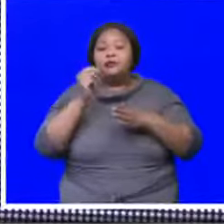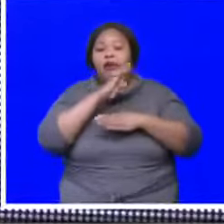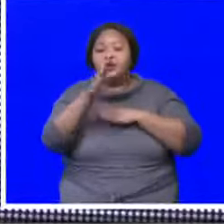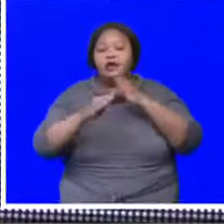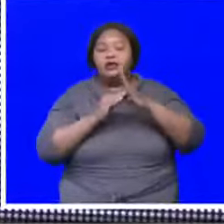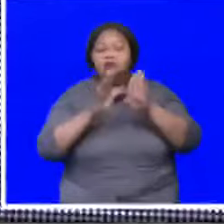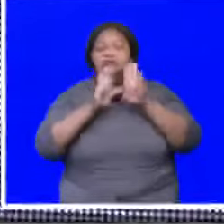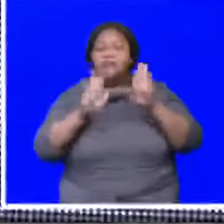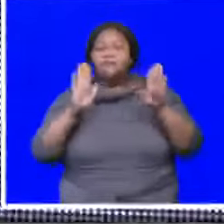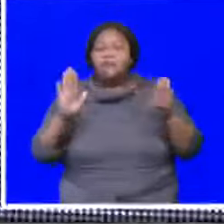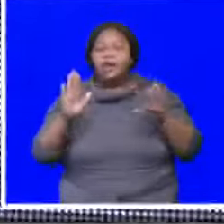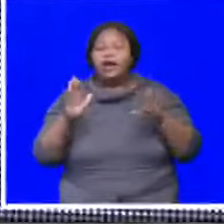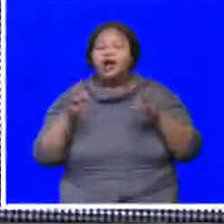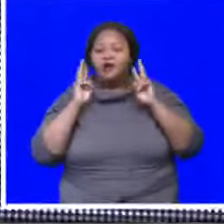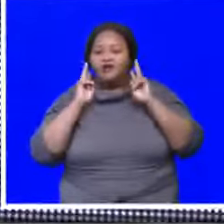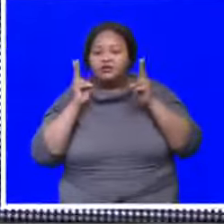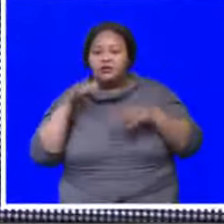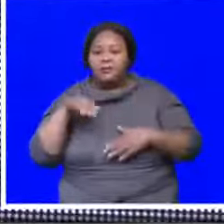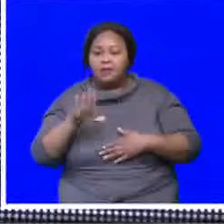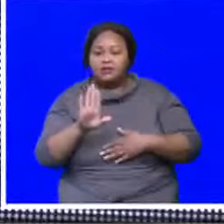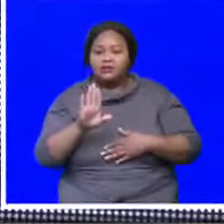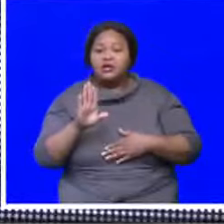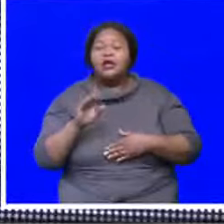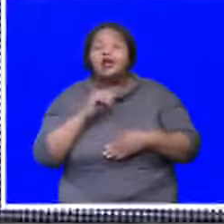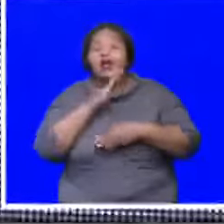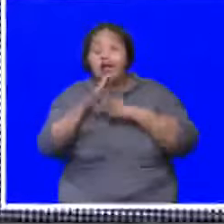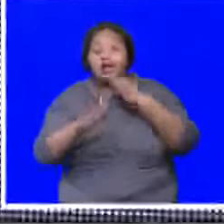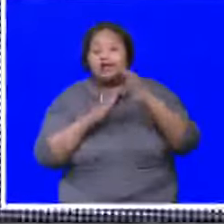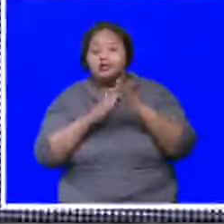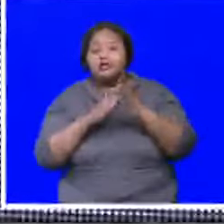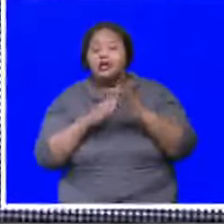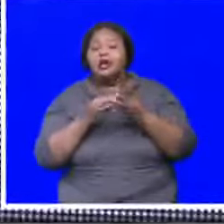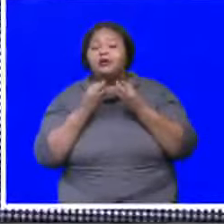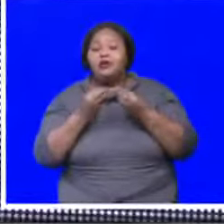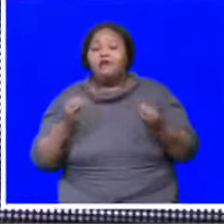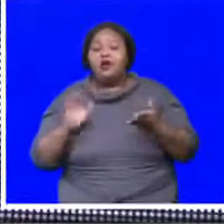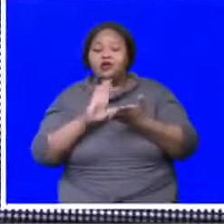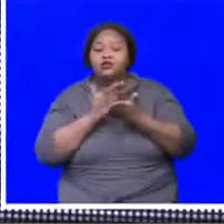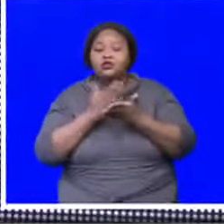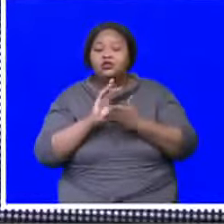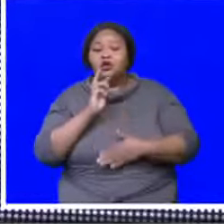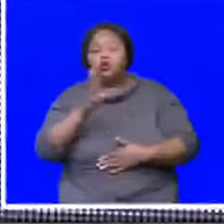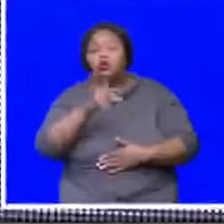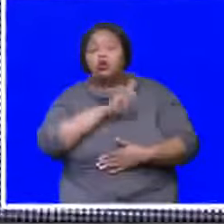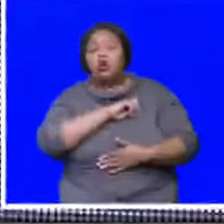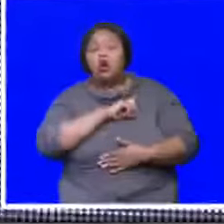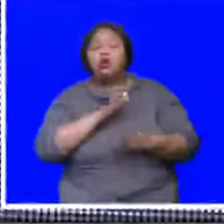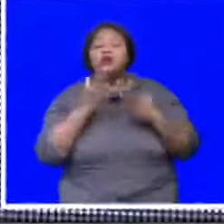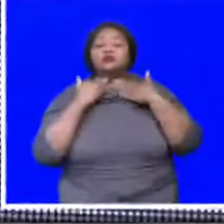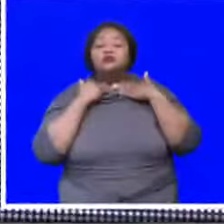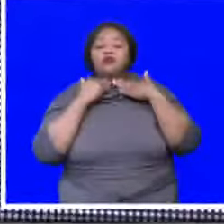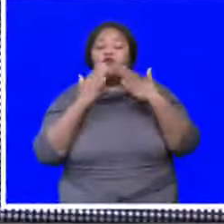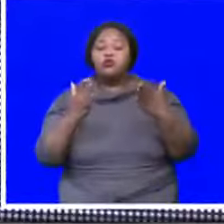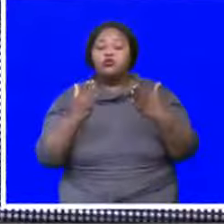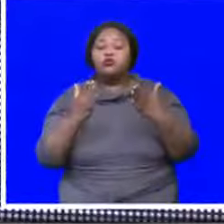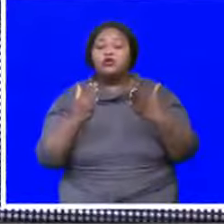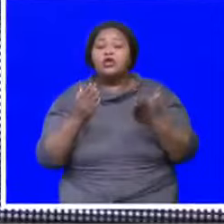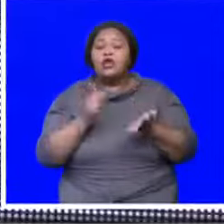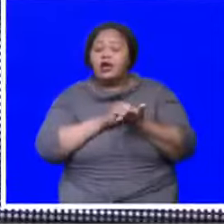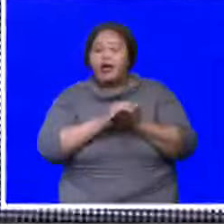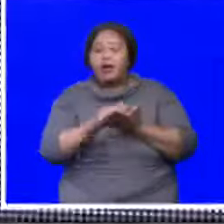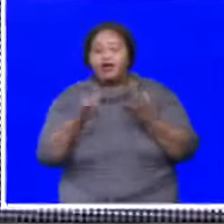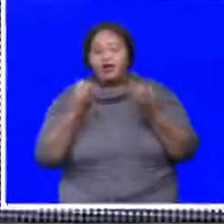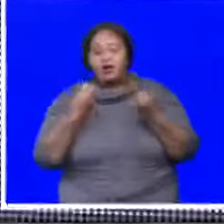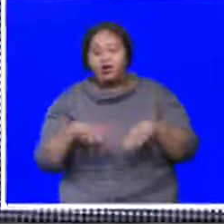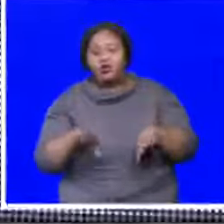with your children so that we do not lose knowledge of our cultural identity and